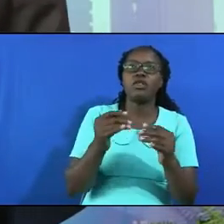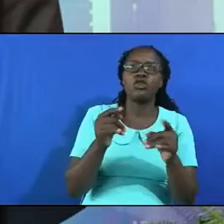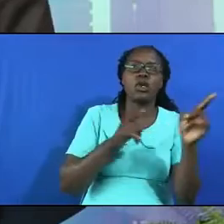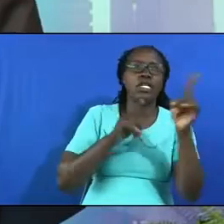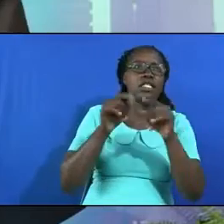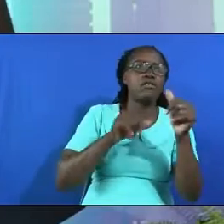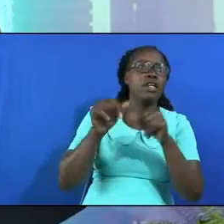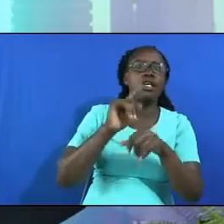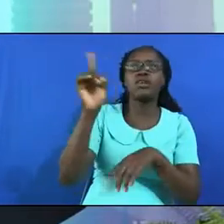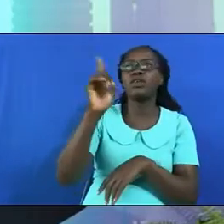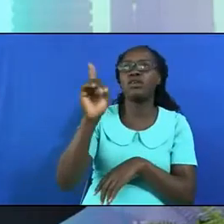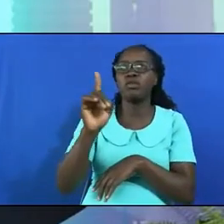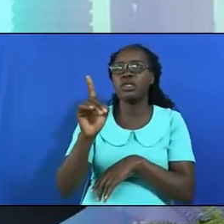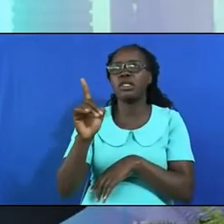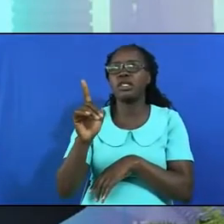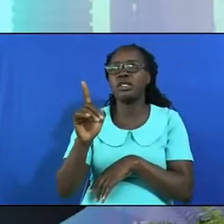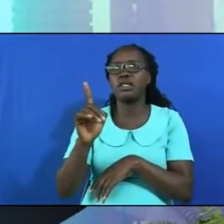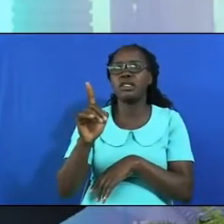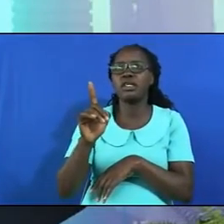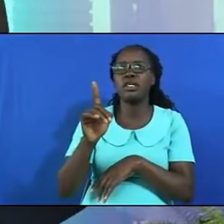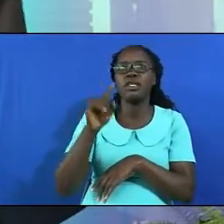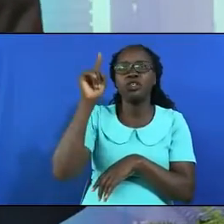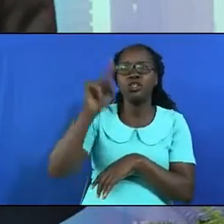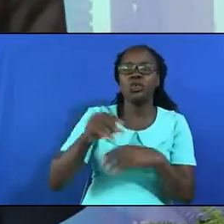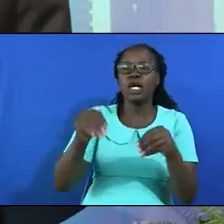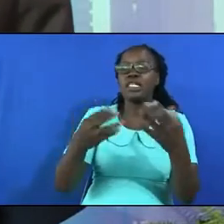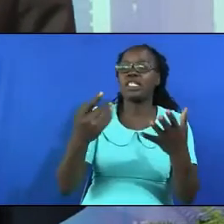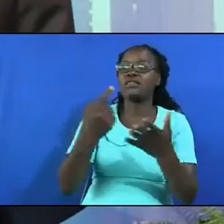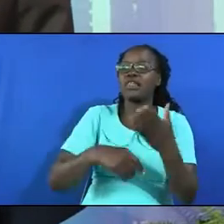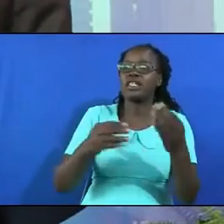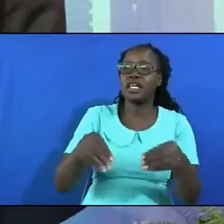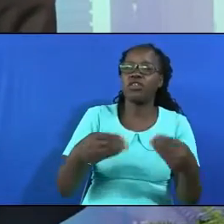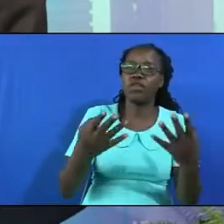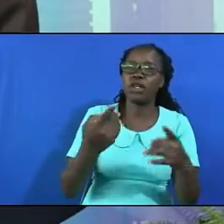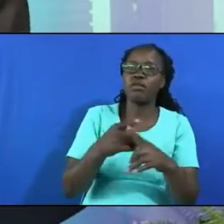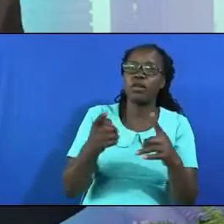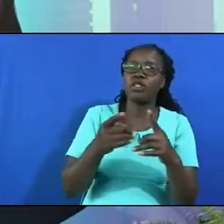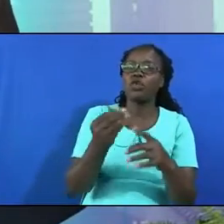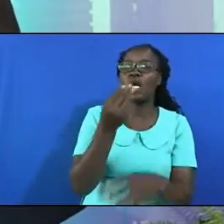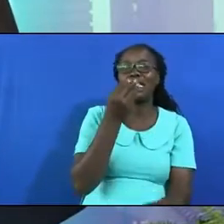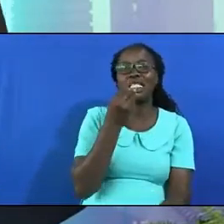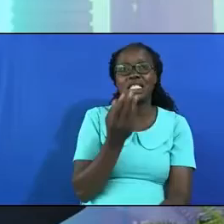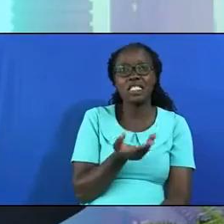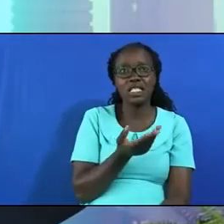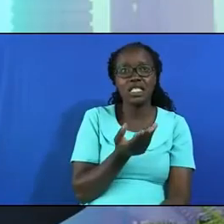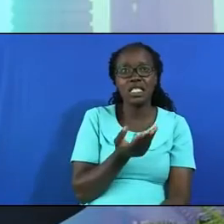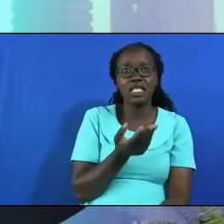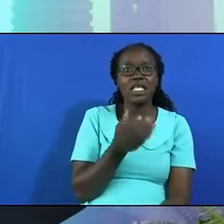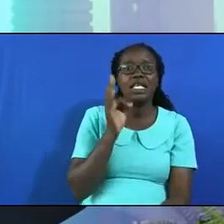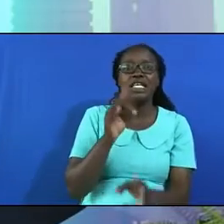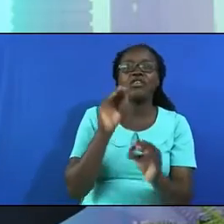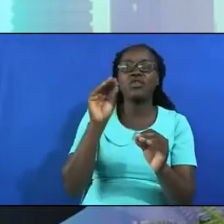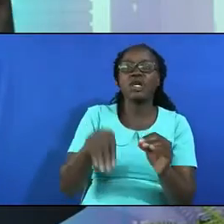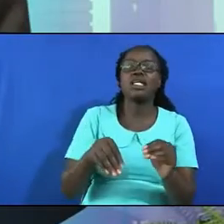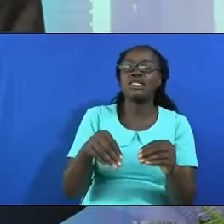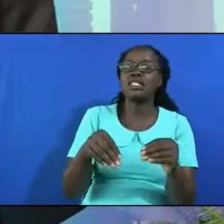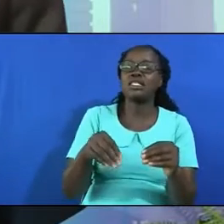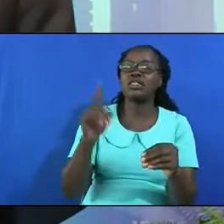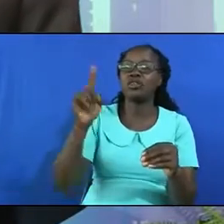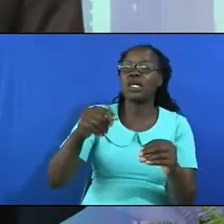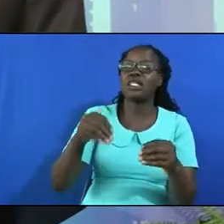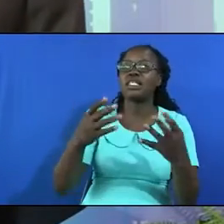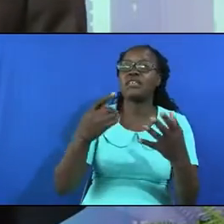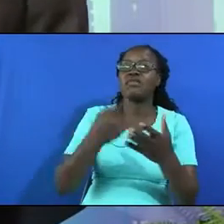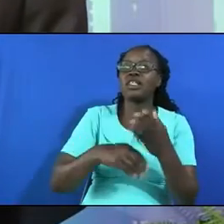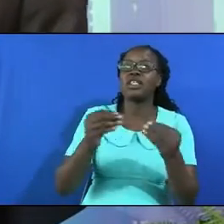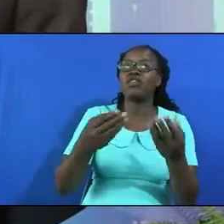travel around Nairobi, if you can't give tithe and offering, but you can eat, if you can't give tithe and offering, but